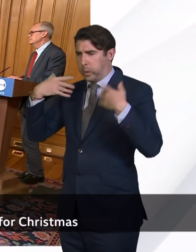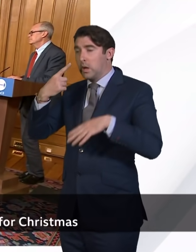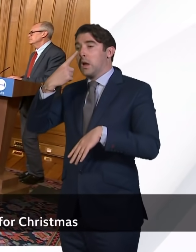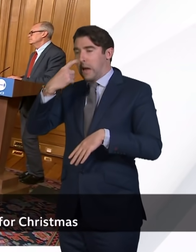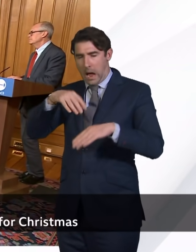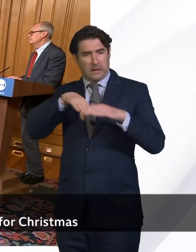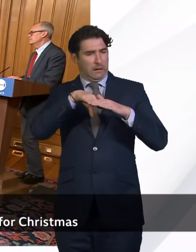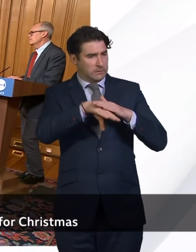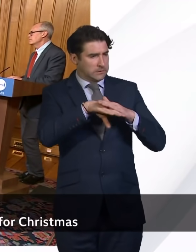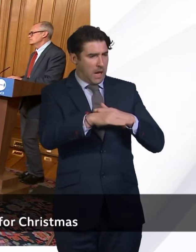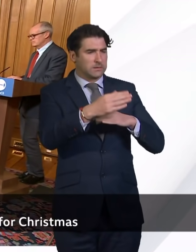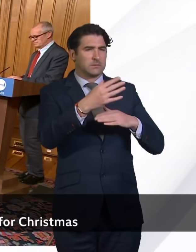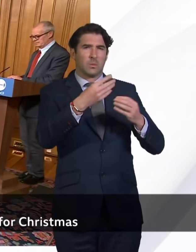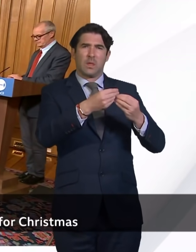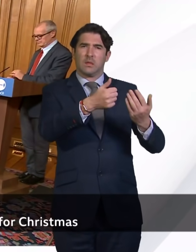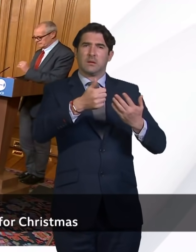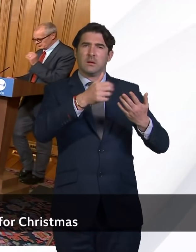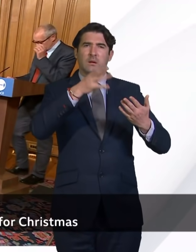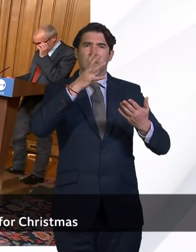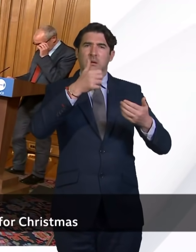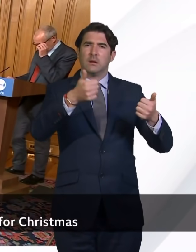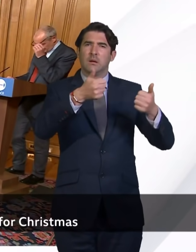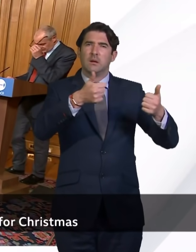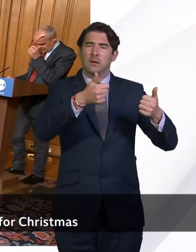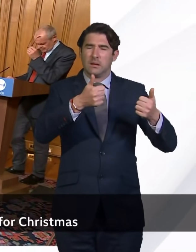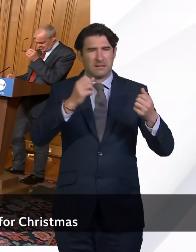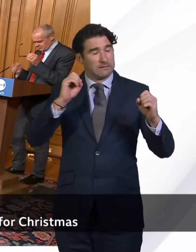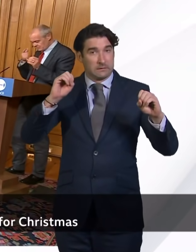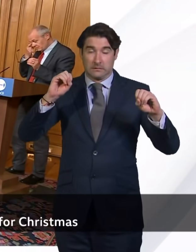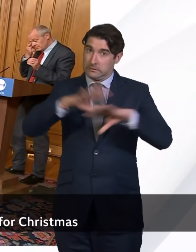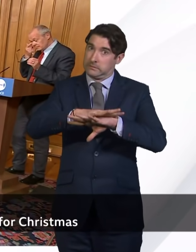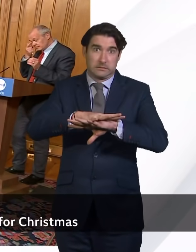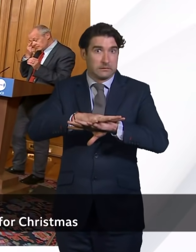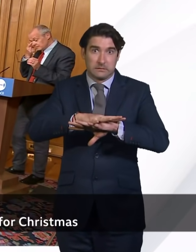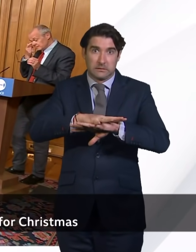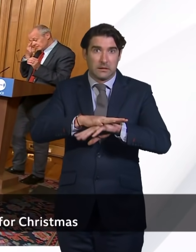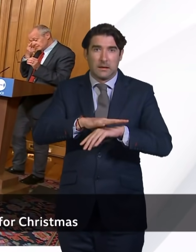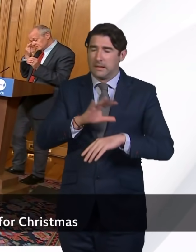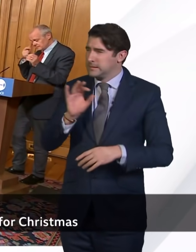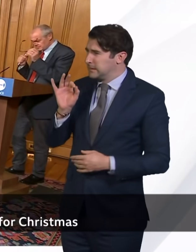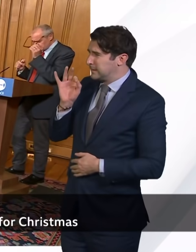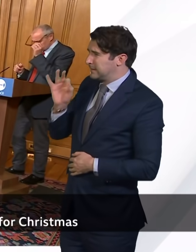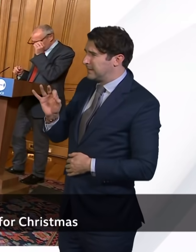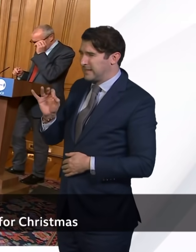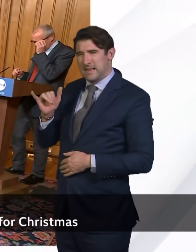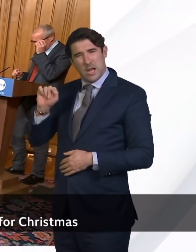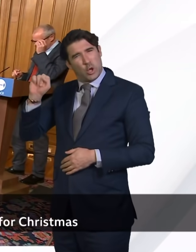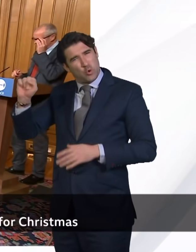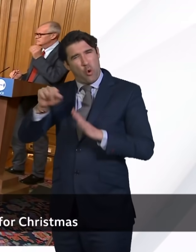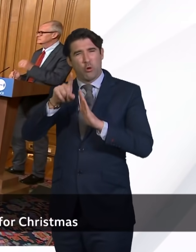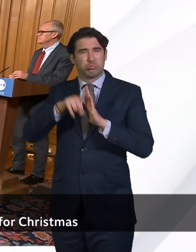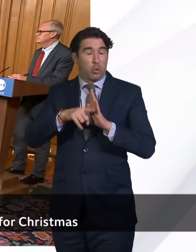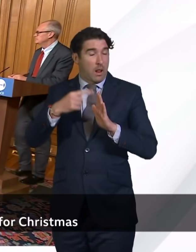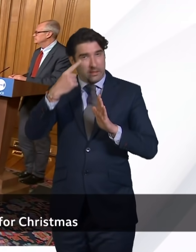considered that just as complex national rules had to be replaced by something simpler, the rule of 6, there may be a case for doing something similar with